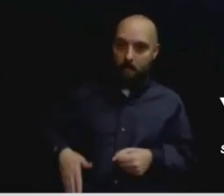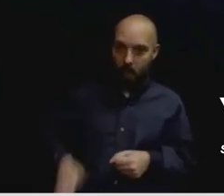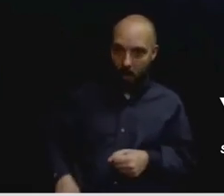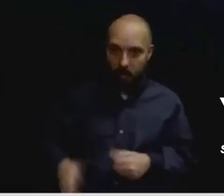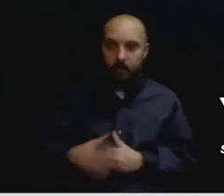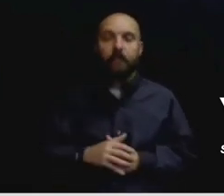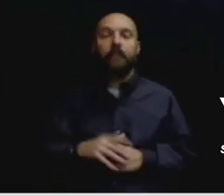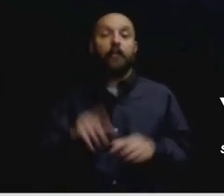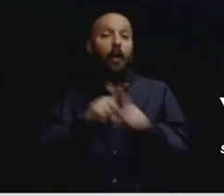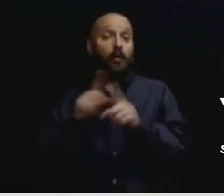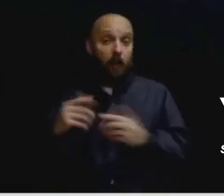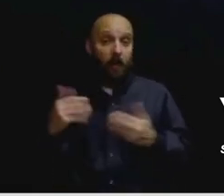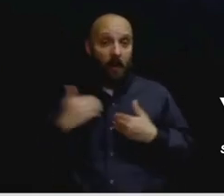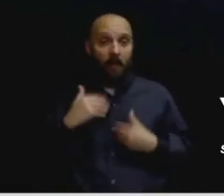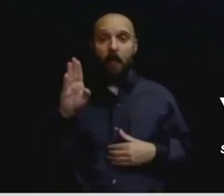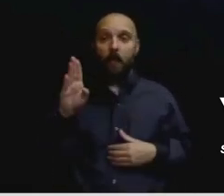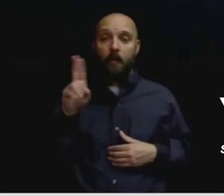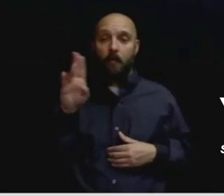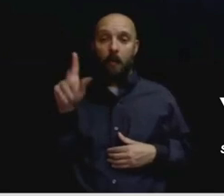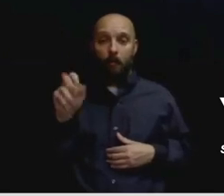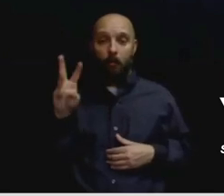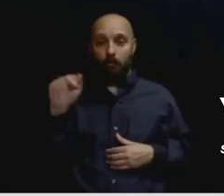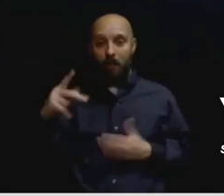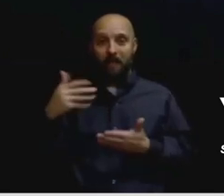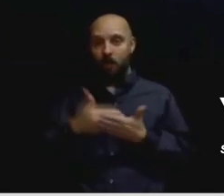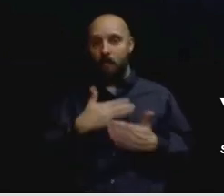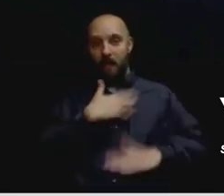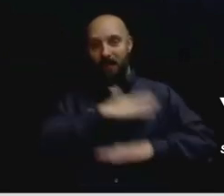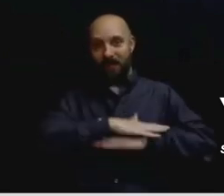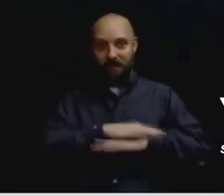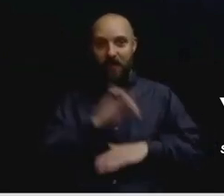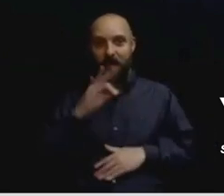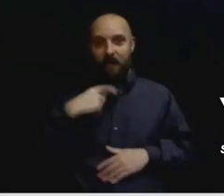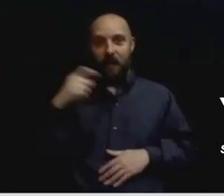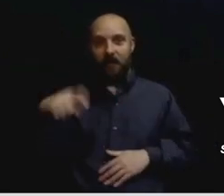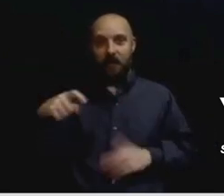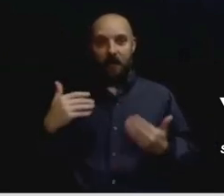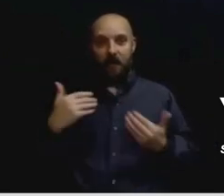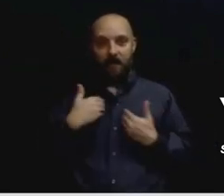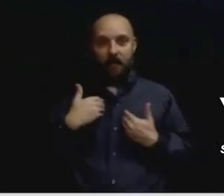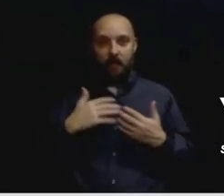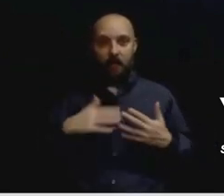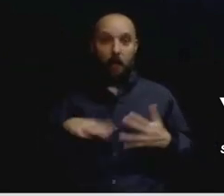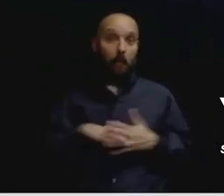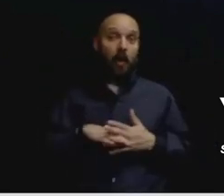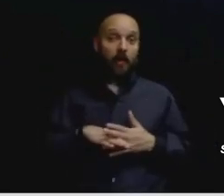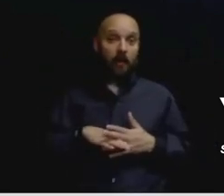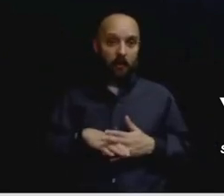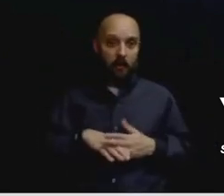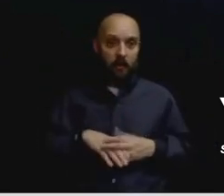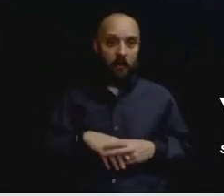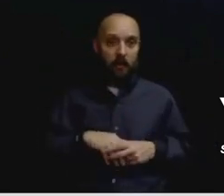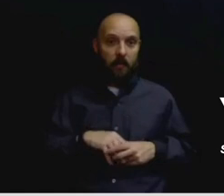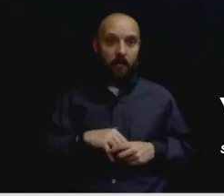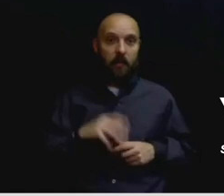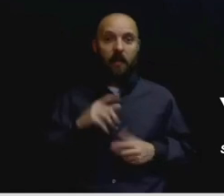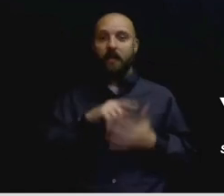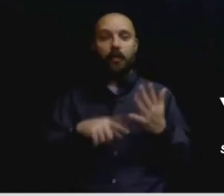also have bubble wrap by my desk in case I need to have a break. And these are just